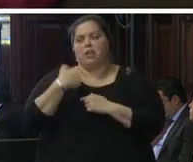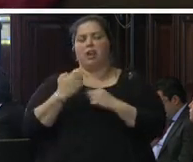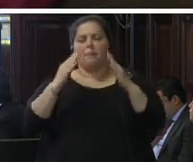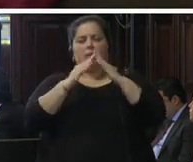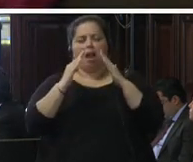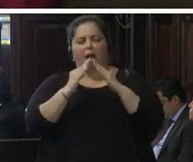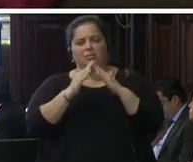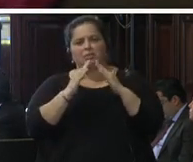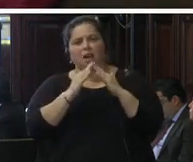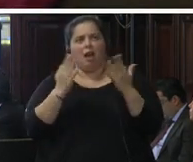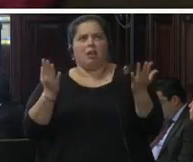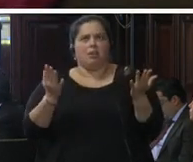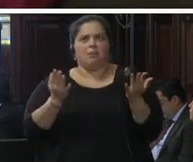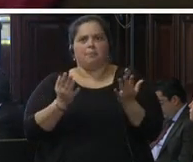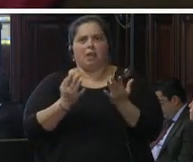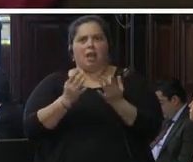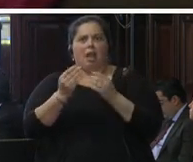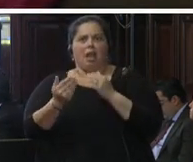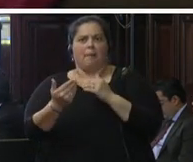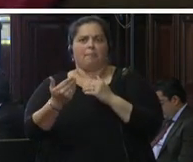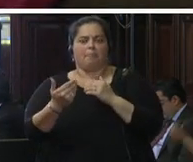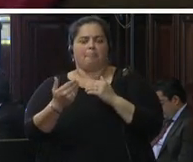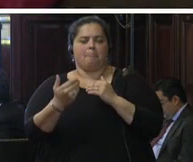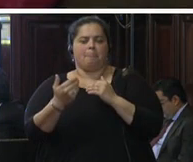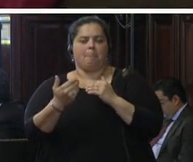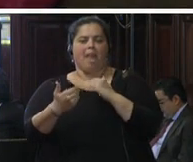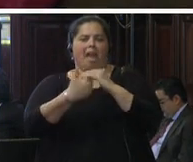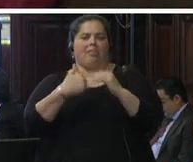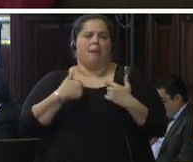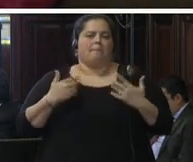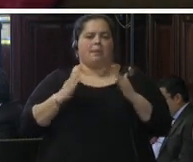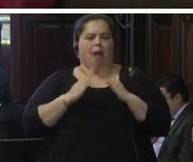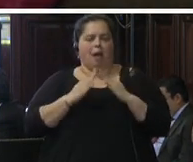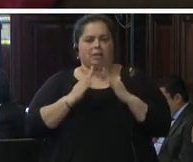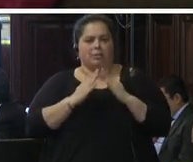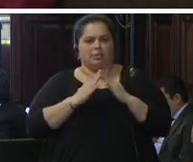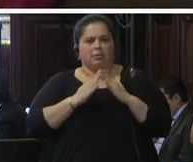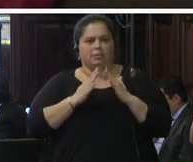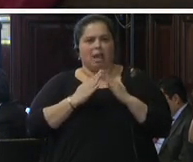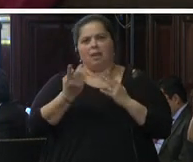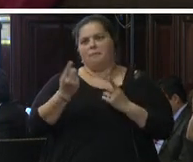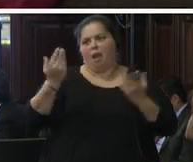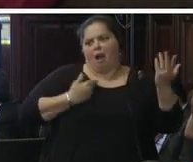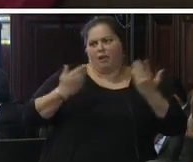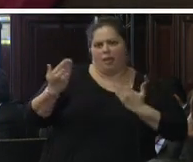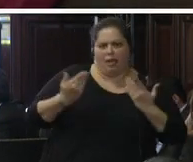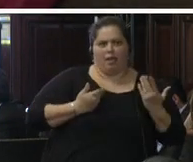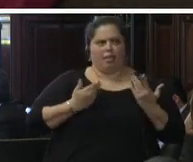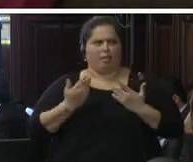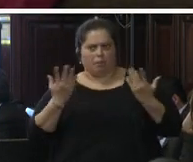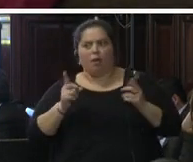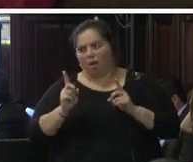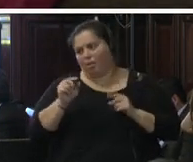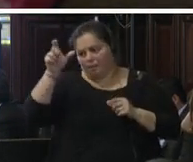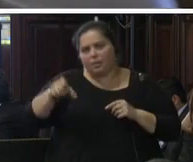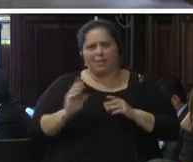they should work for a number of years and at least 60% of